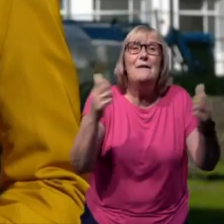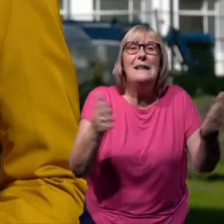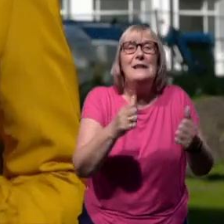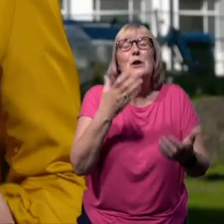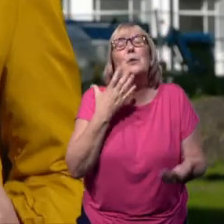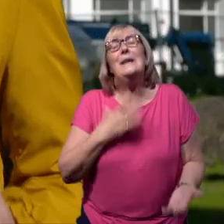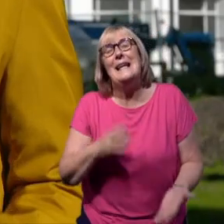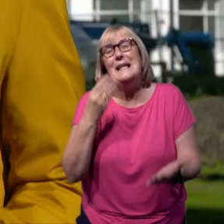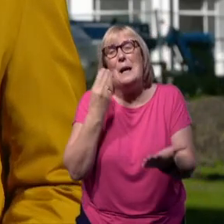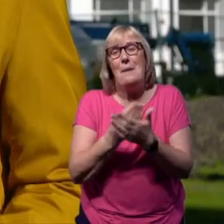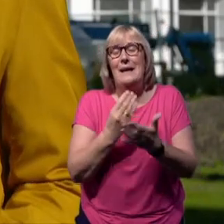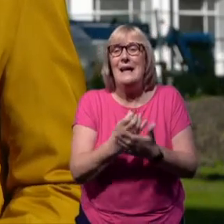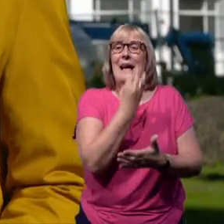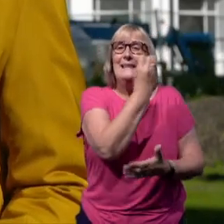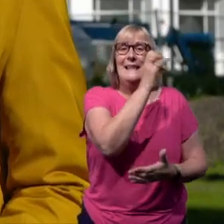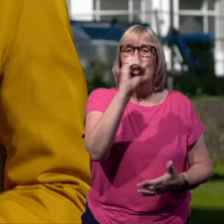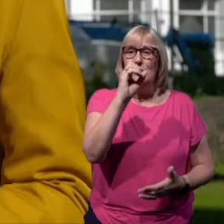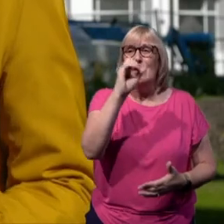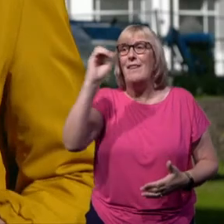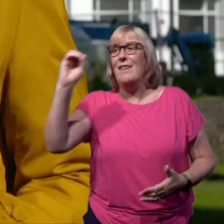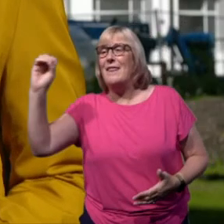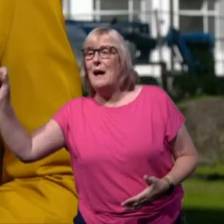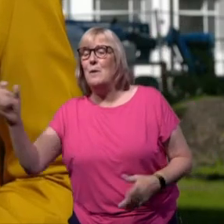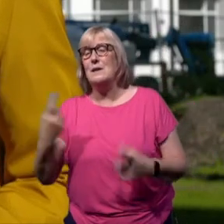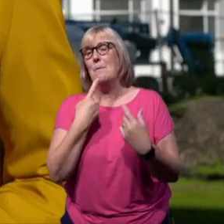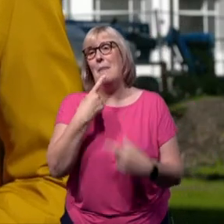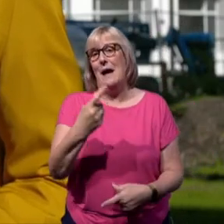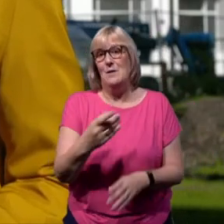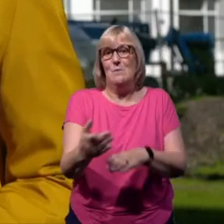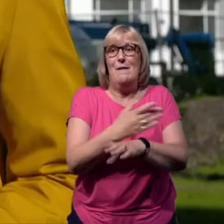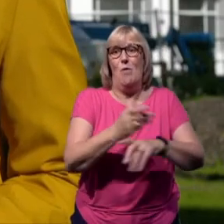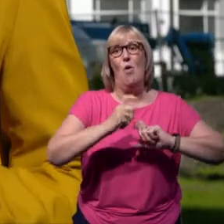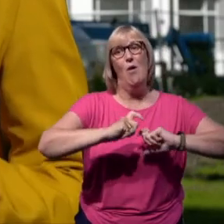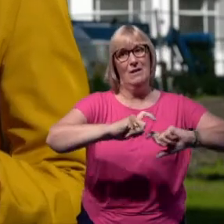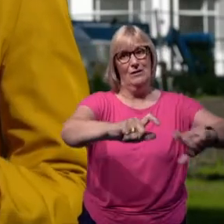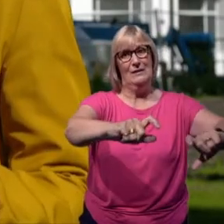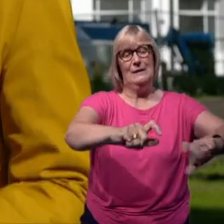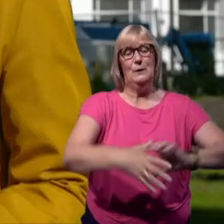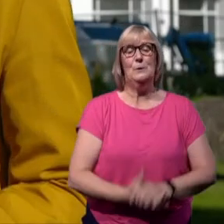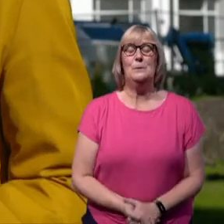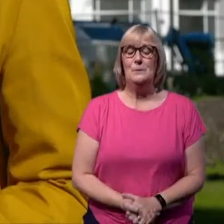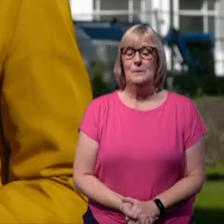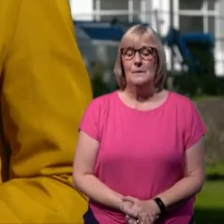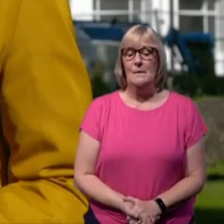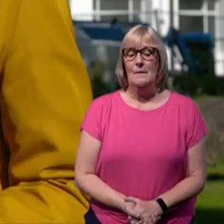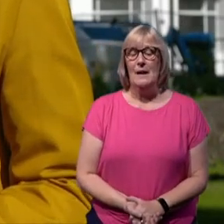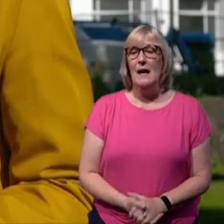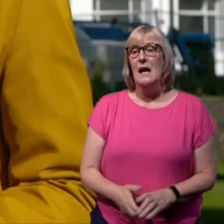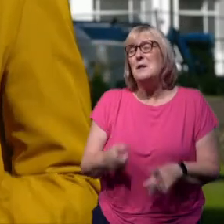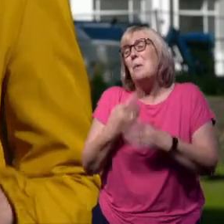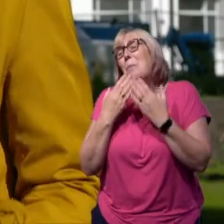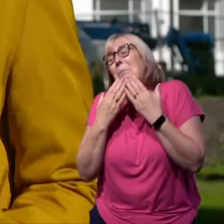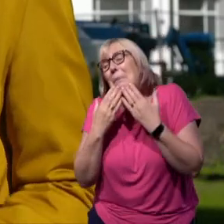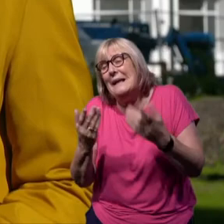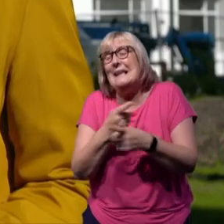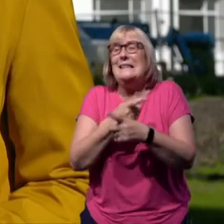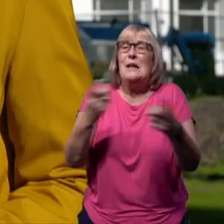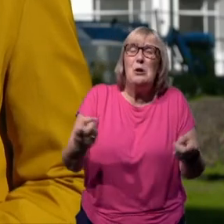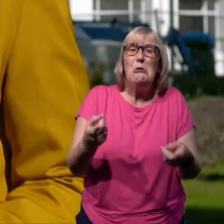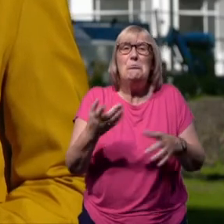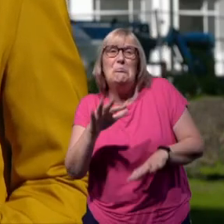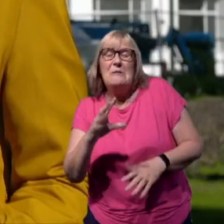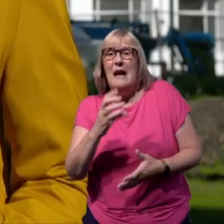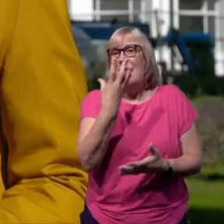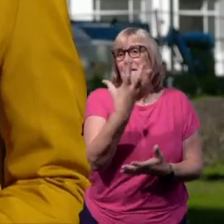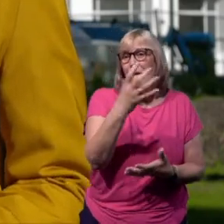we will need to raise £600,000 before we can continue. So would you consider making a donation of £50